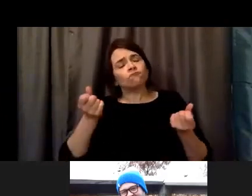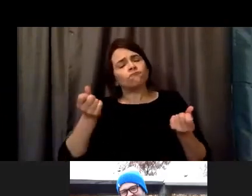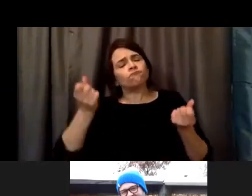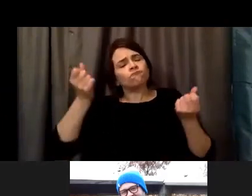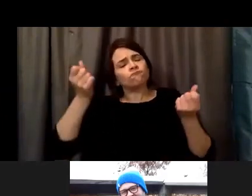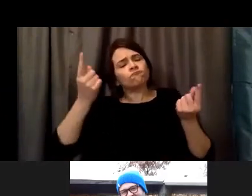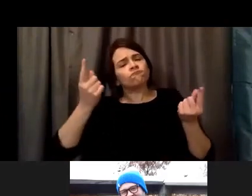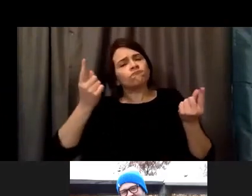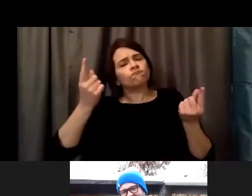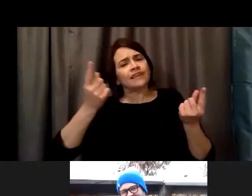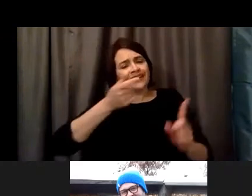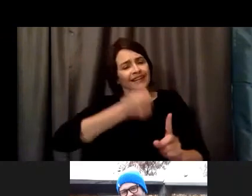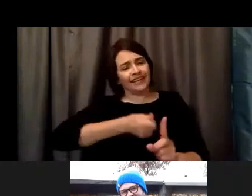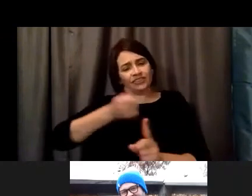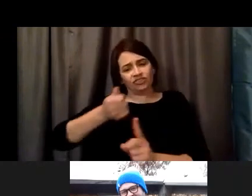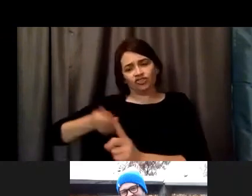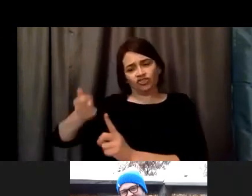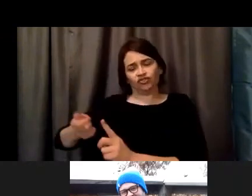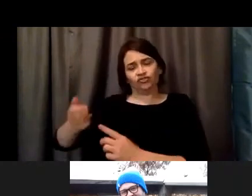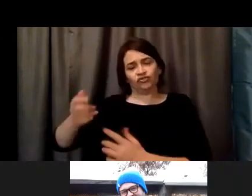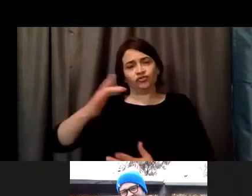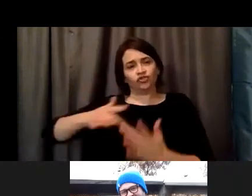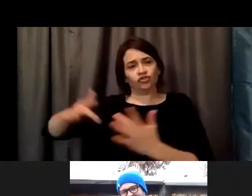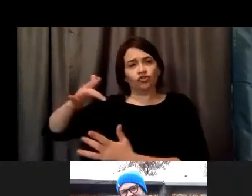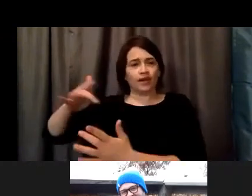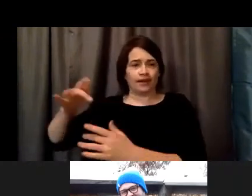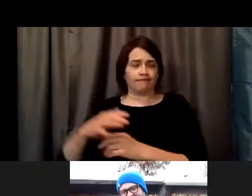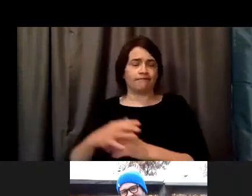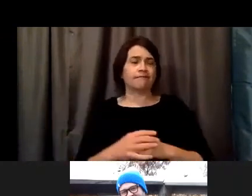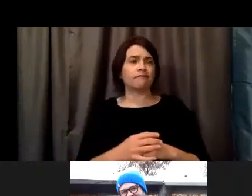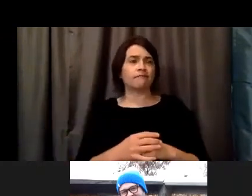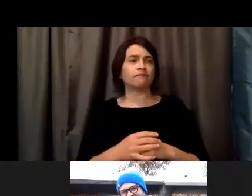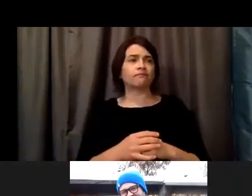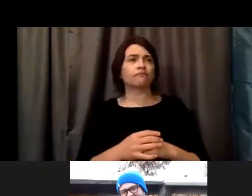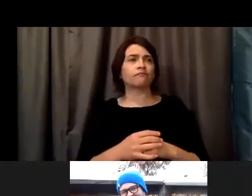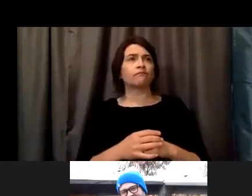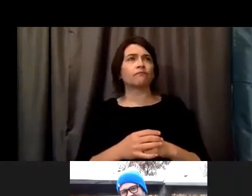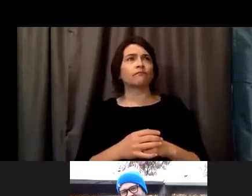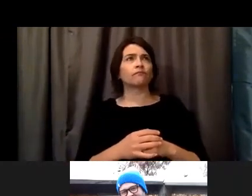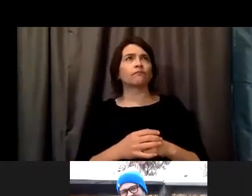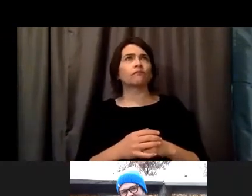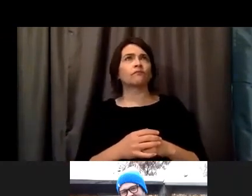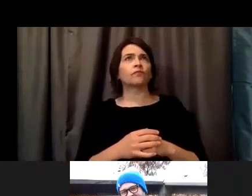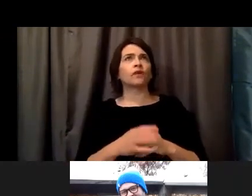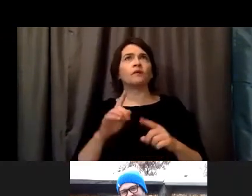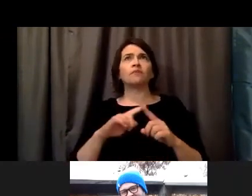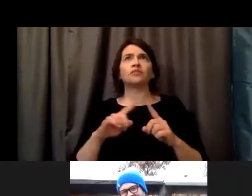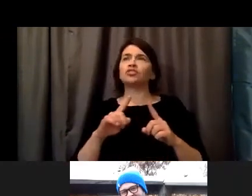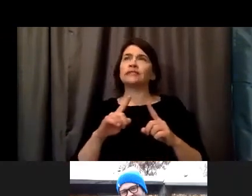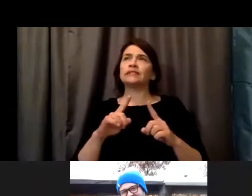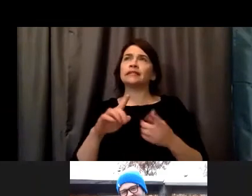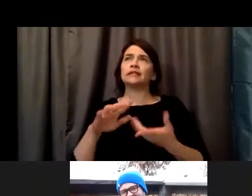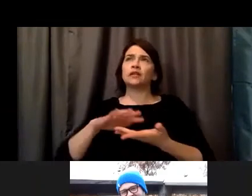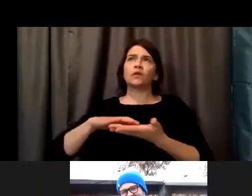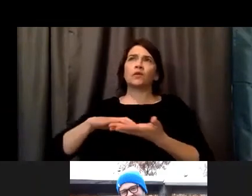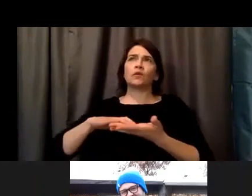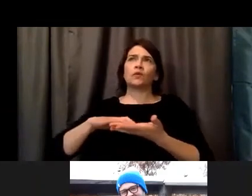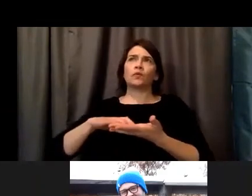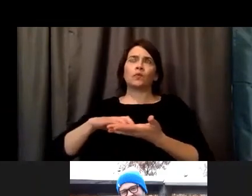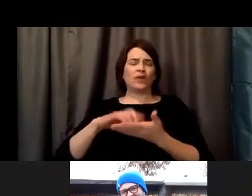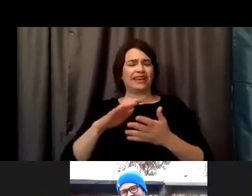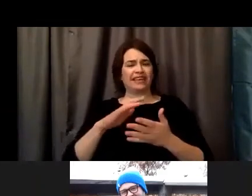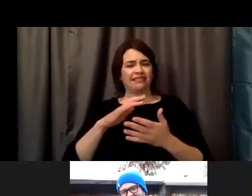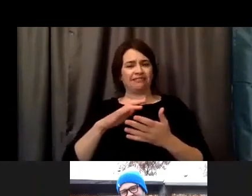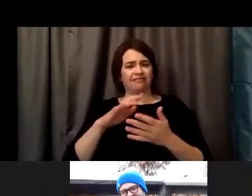was also, she didn't dilute the value of the differences in identity. And I think that's very important,